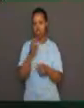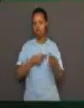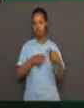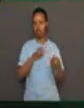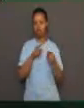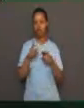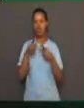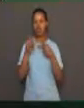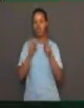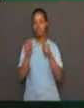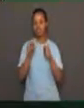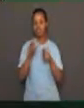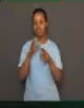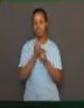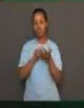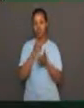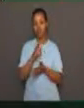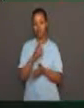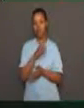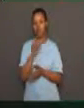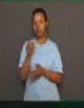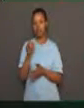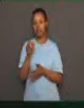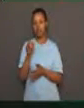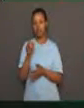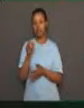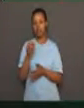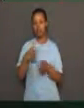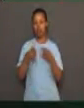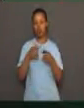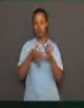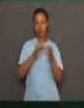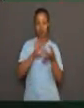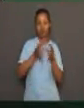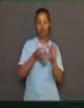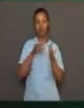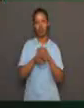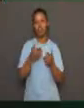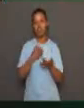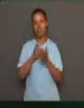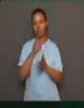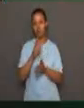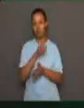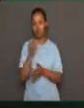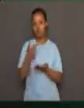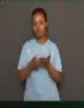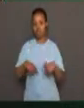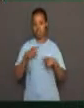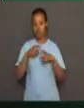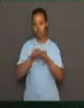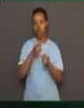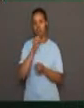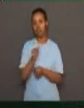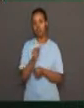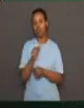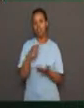history. It has been passed down through a chain of ancestors, unbroken since the dawn of life.